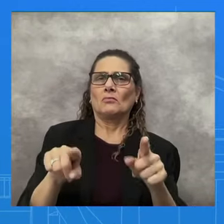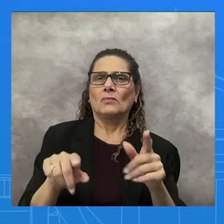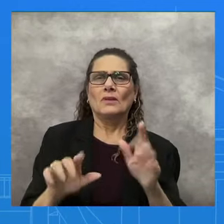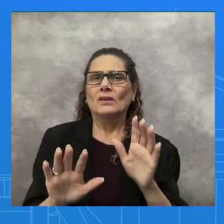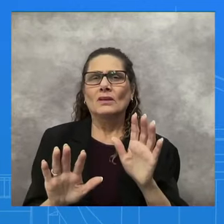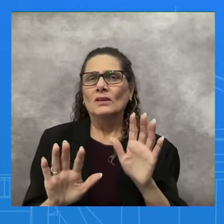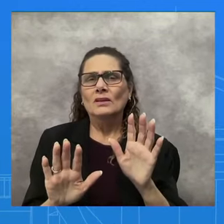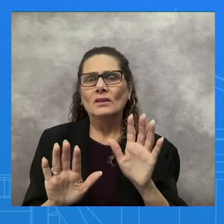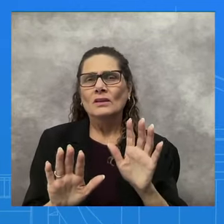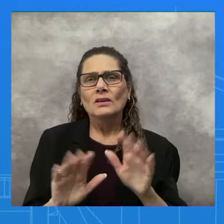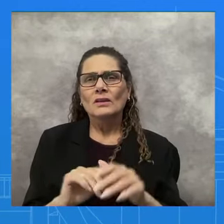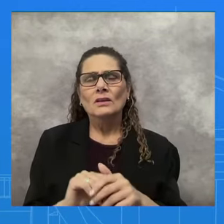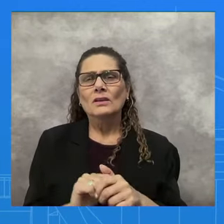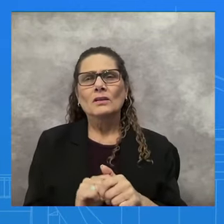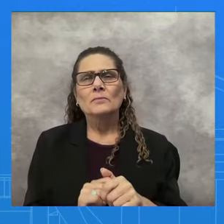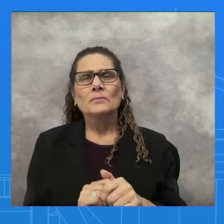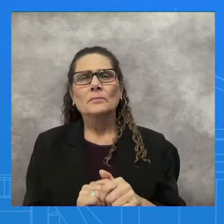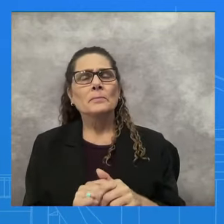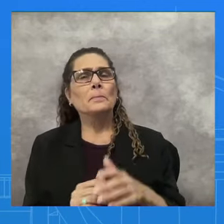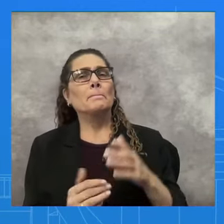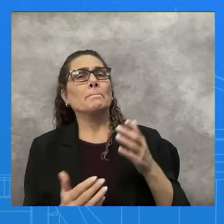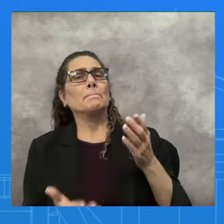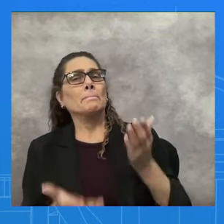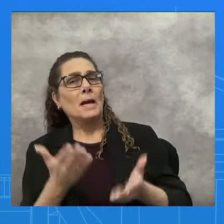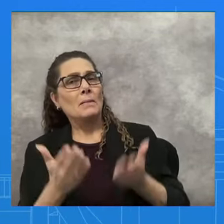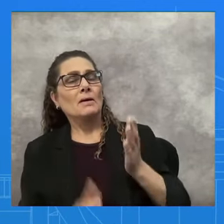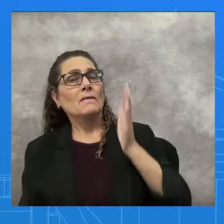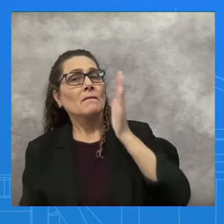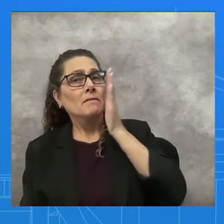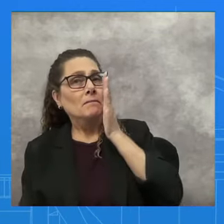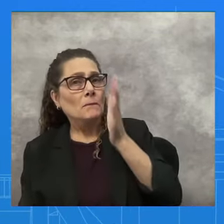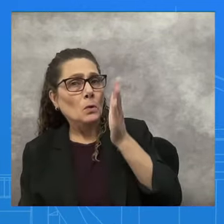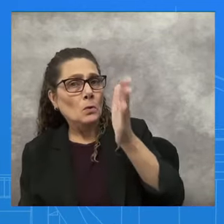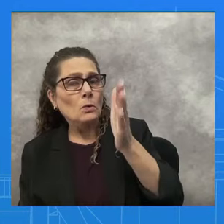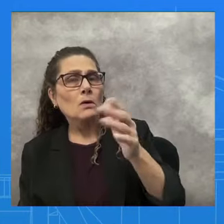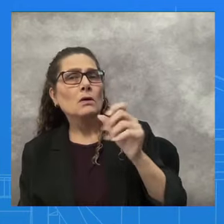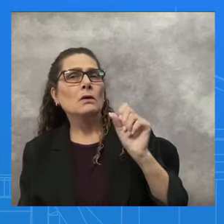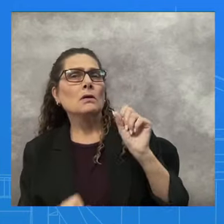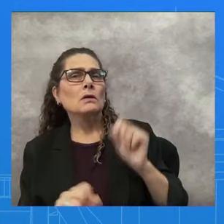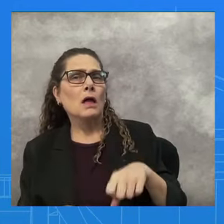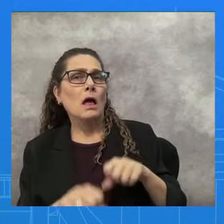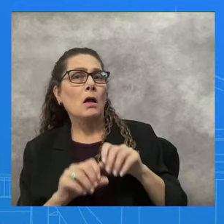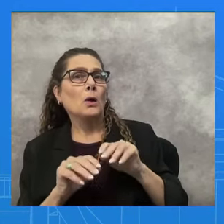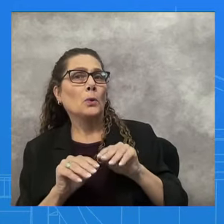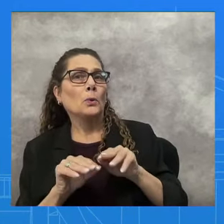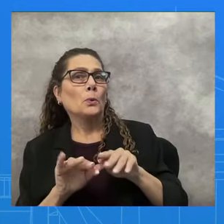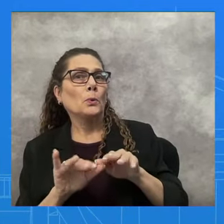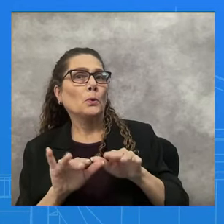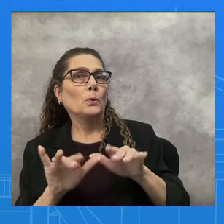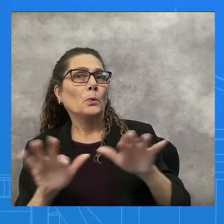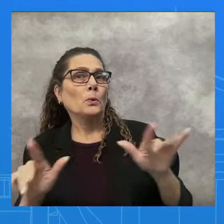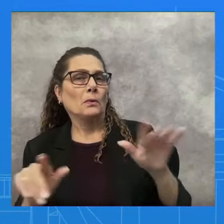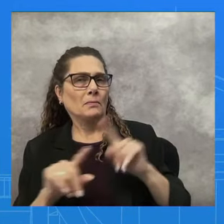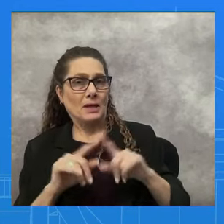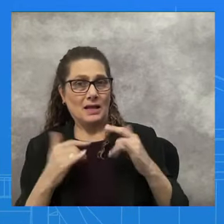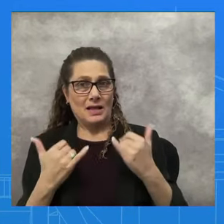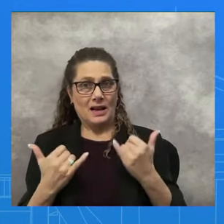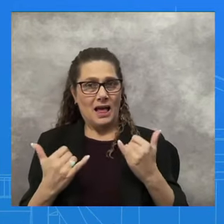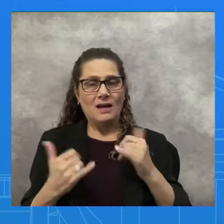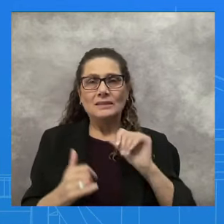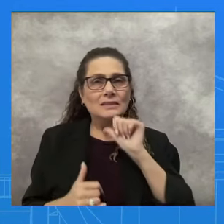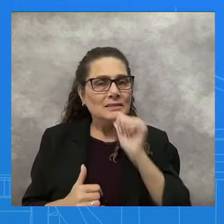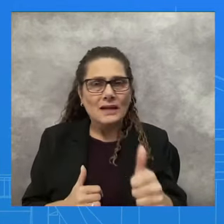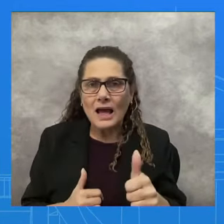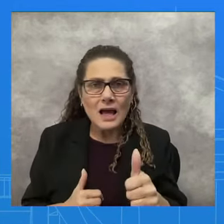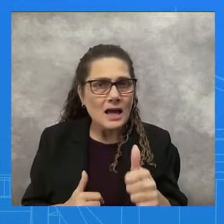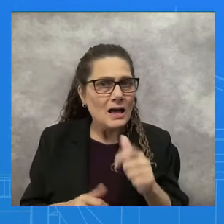with the American people, and we still will, as appropriate. As I said in my opening statement, we'll keep you as informed as we can. Now's not that time for us to go into any more detail